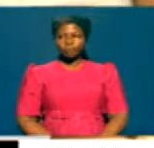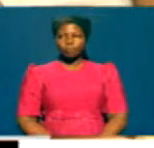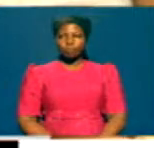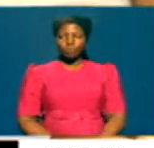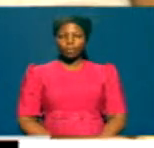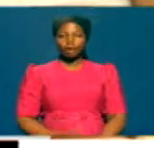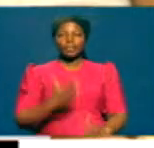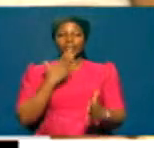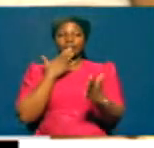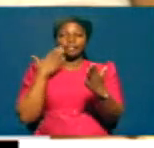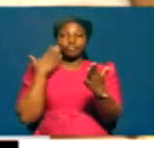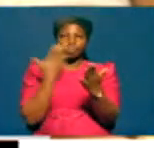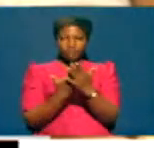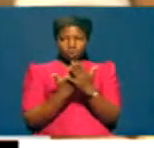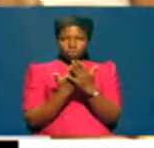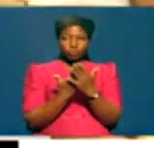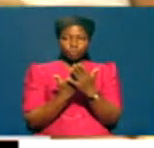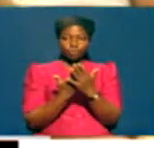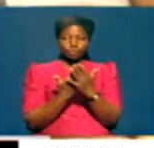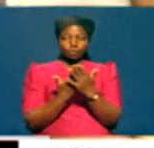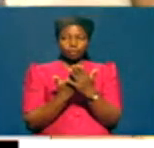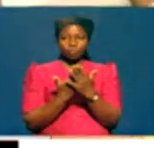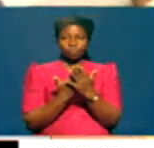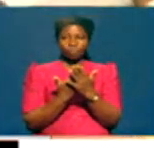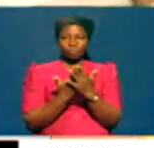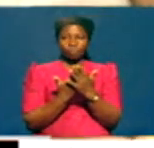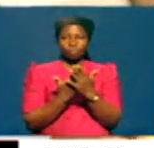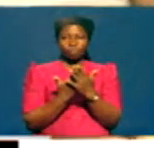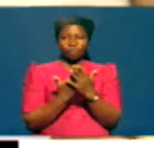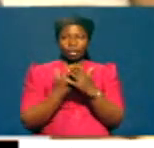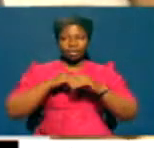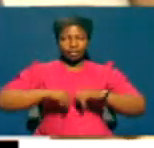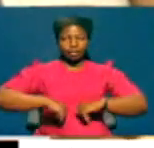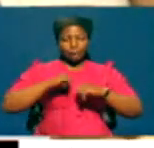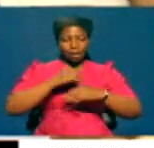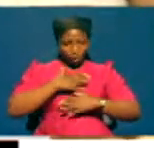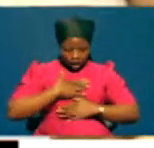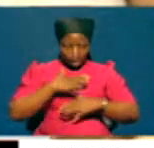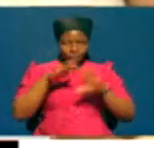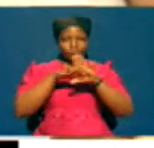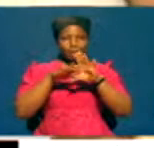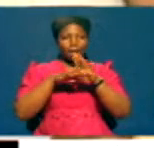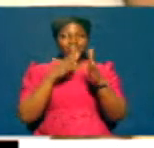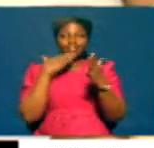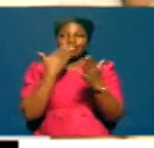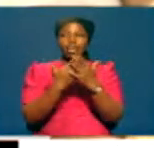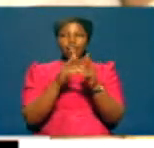Thank you. Thank you, Mr. Chairman, honorable members. Thank you very much.